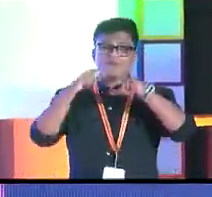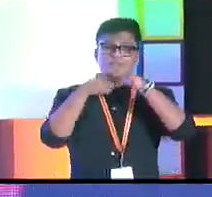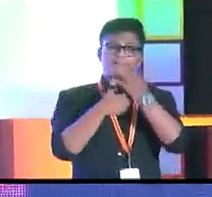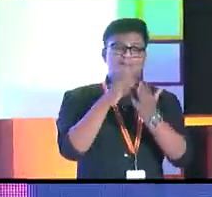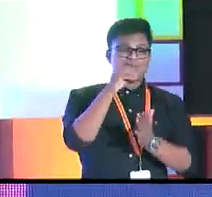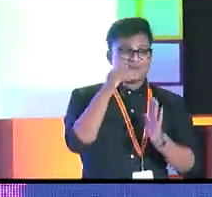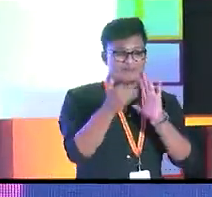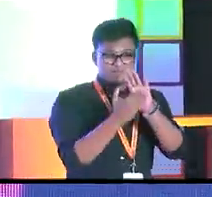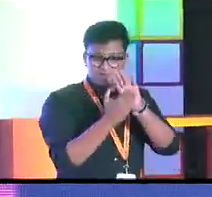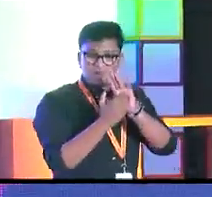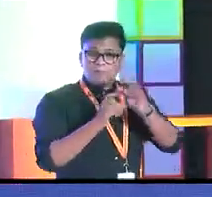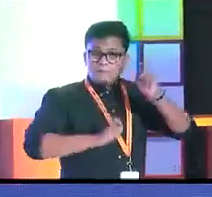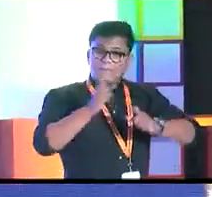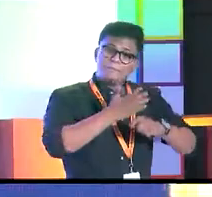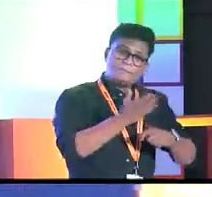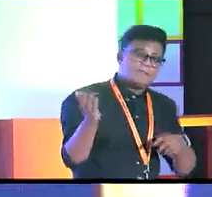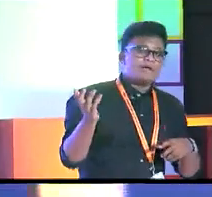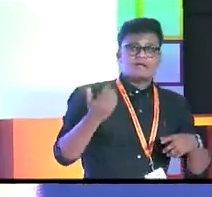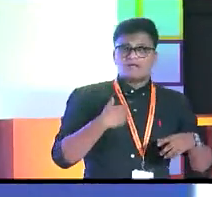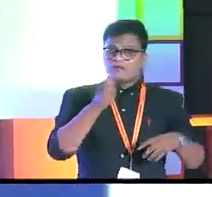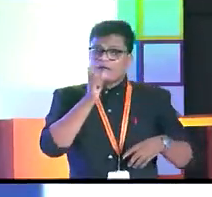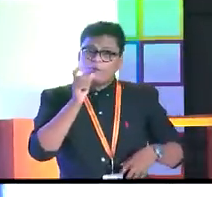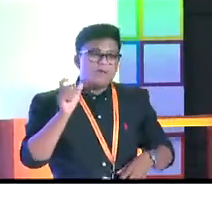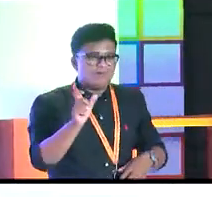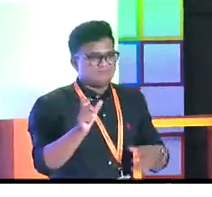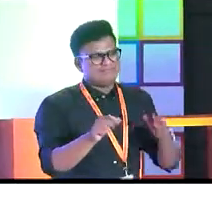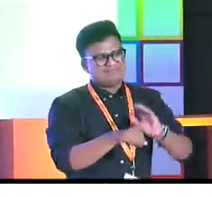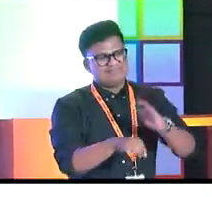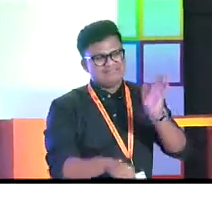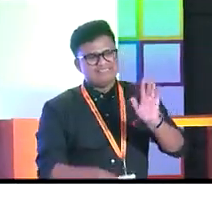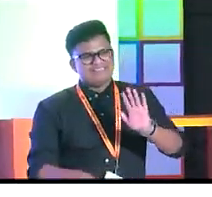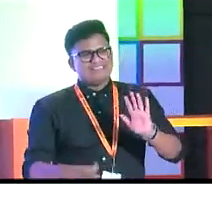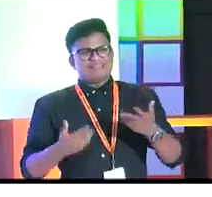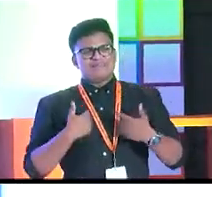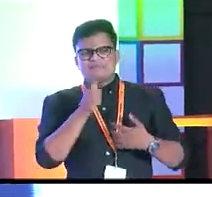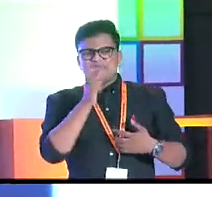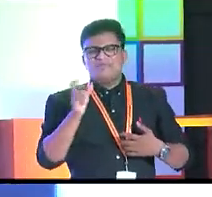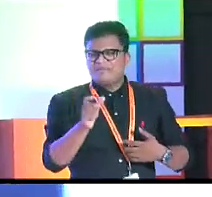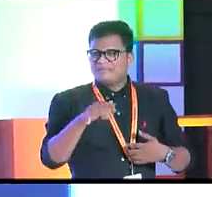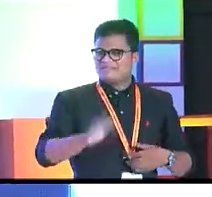Jaydeep, I say to everyone, don't call me to speak, because I'm going to speak every place.